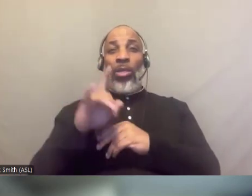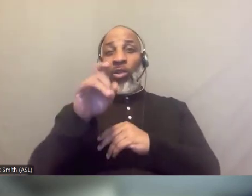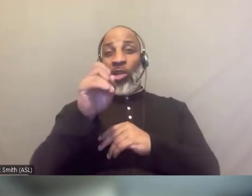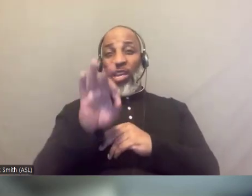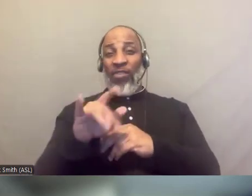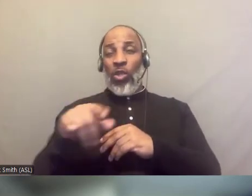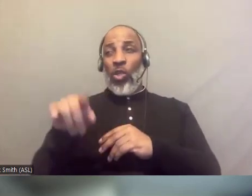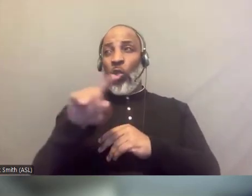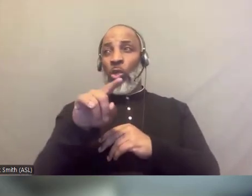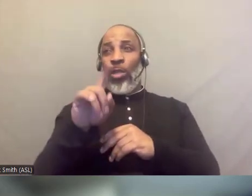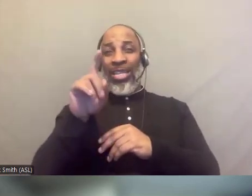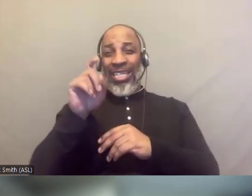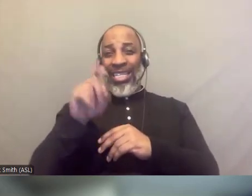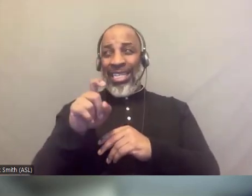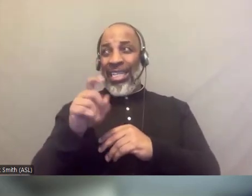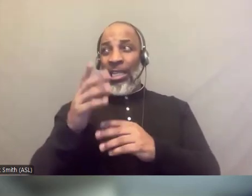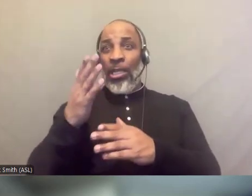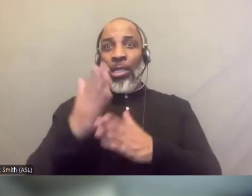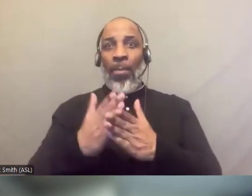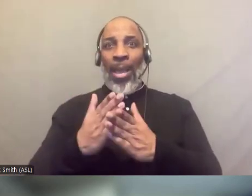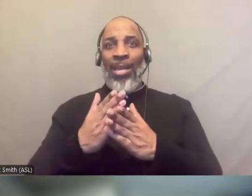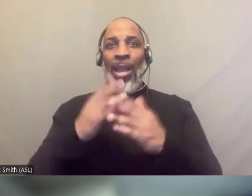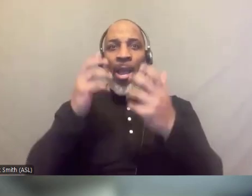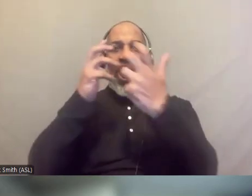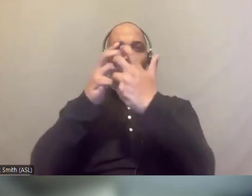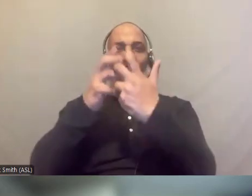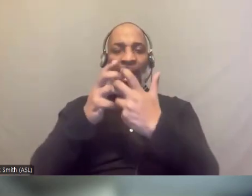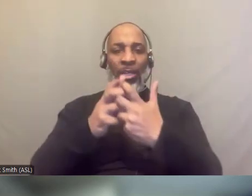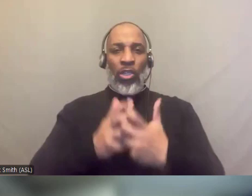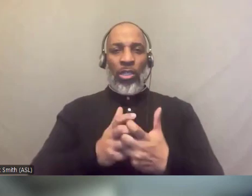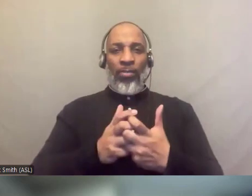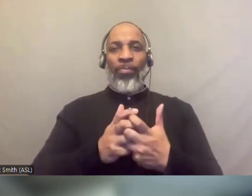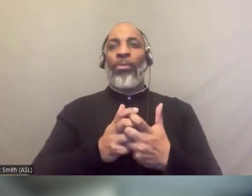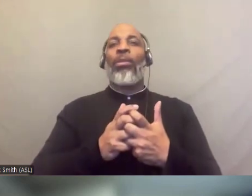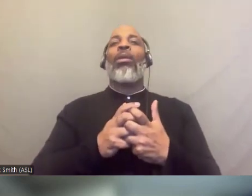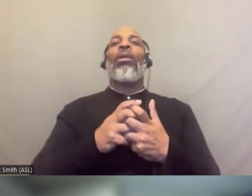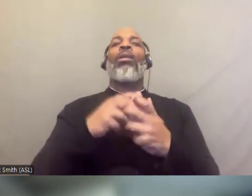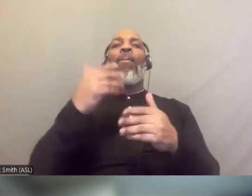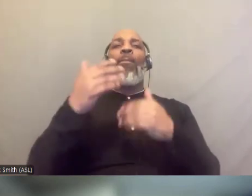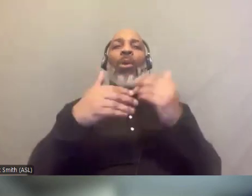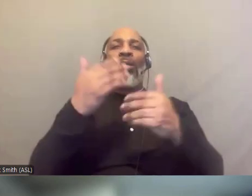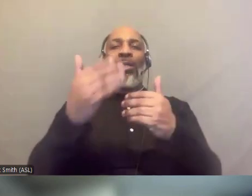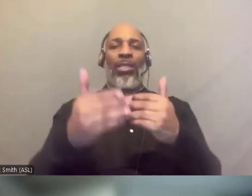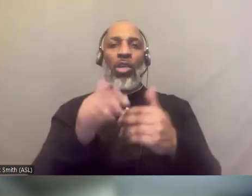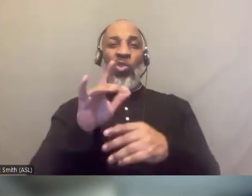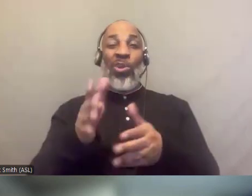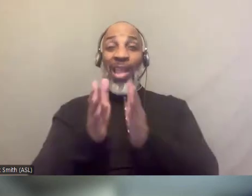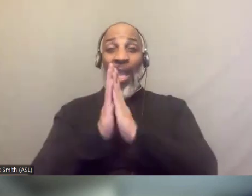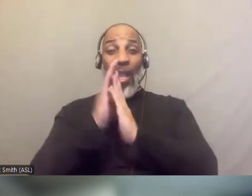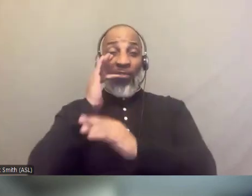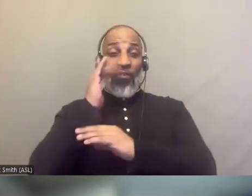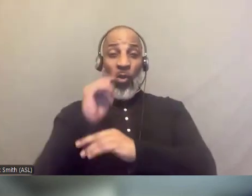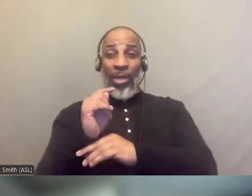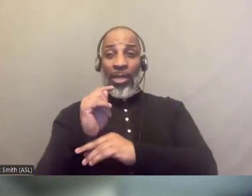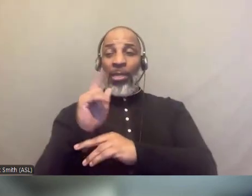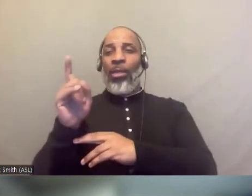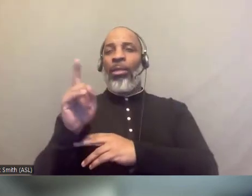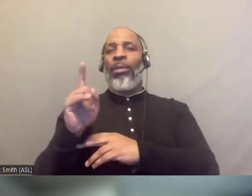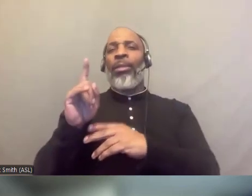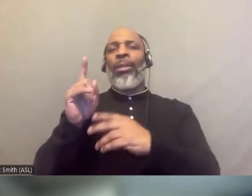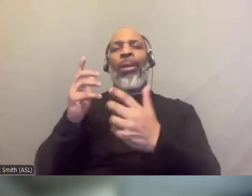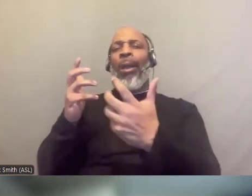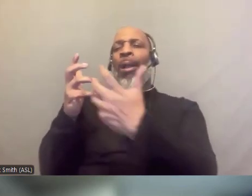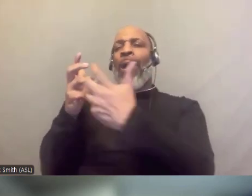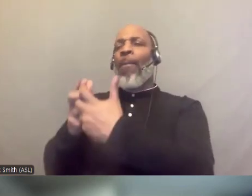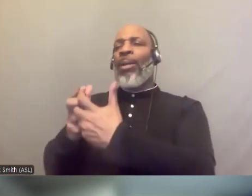you need some kind of accommodations during the job application process, you can ask for it. And again, a reasonable accommodation is a